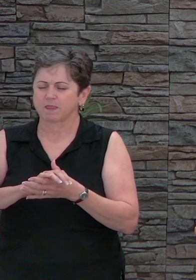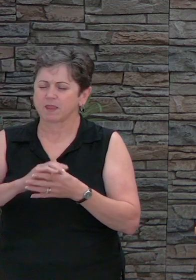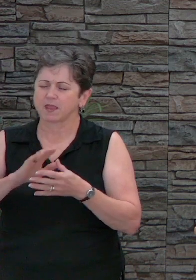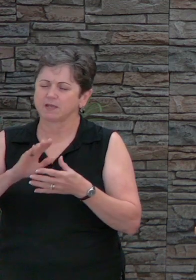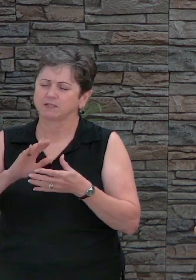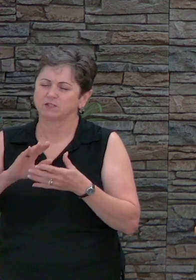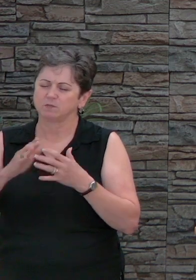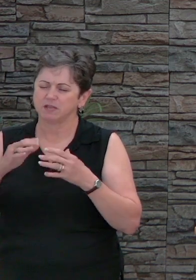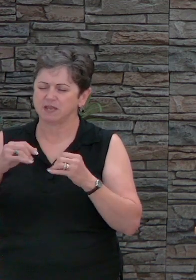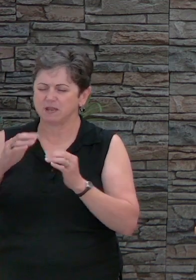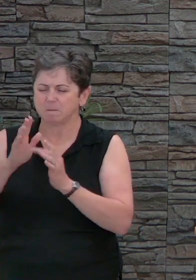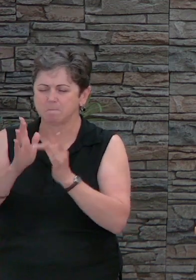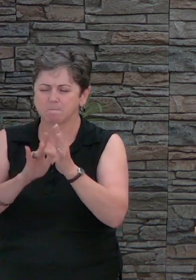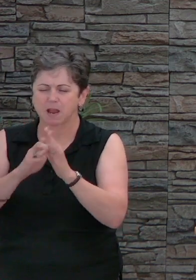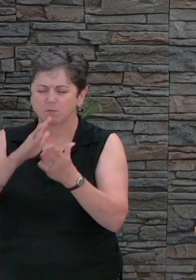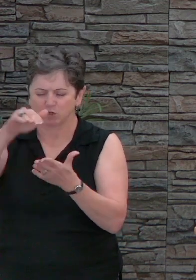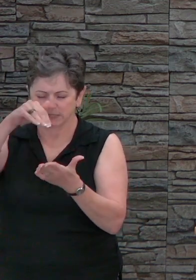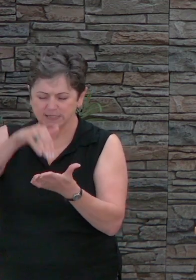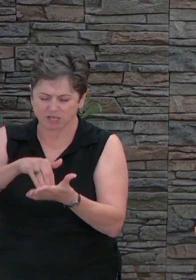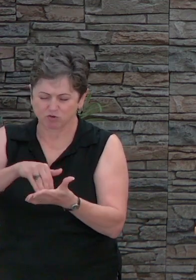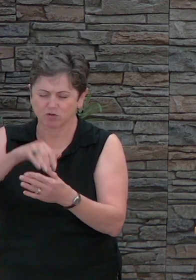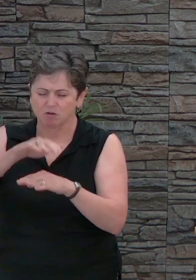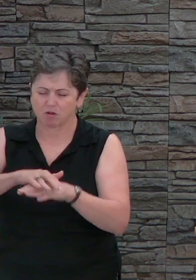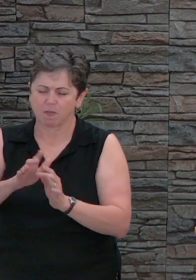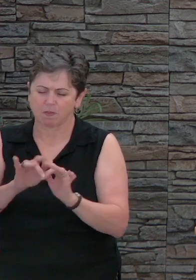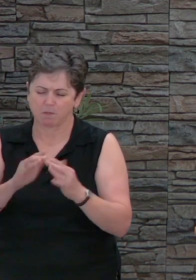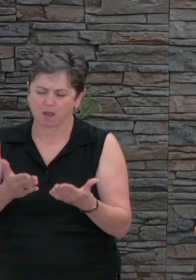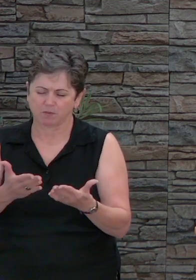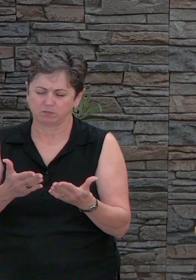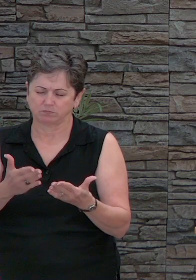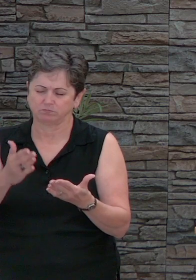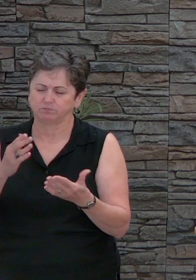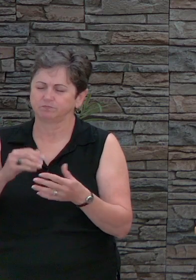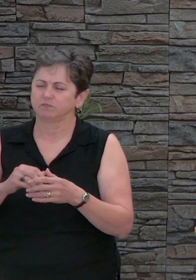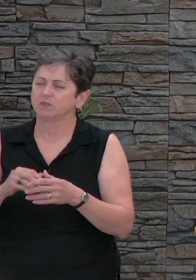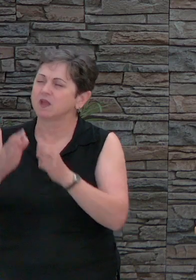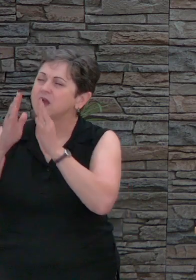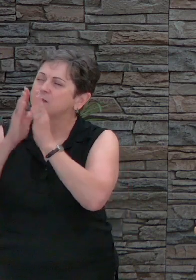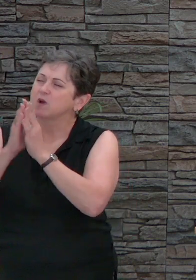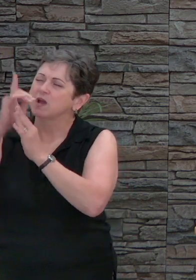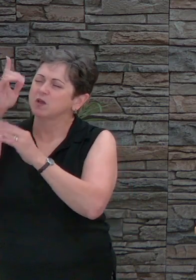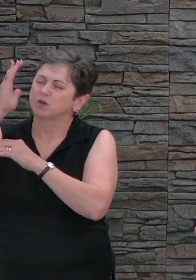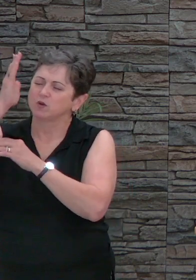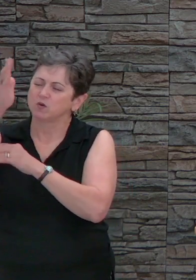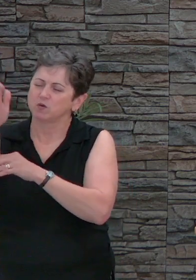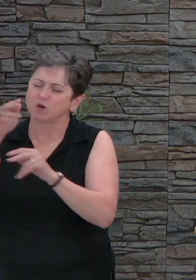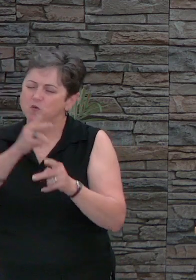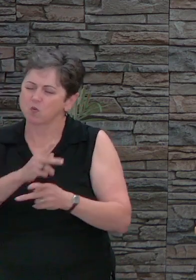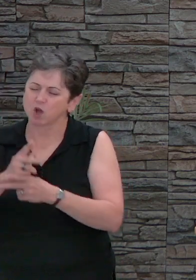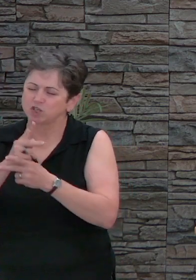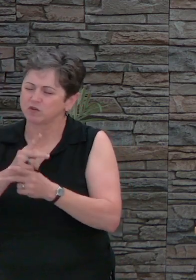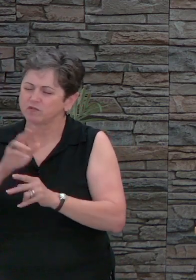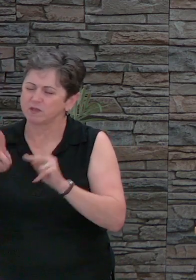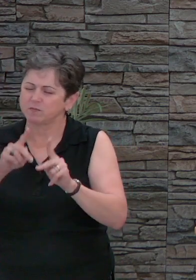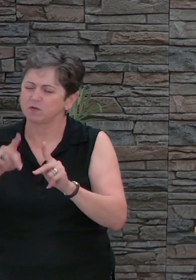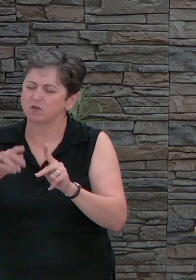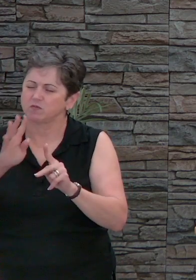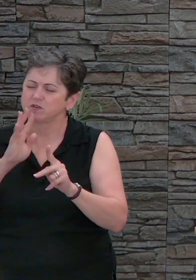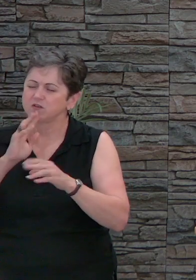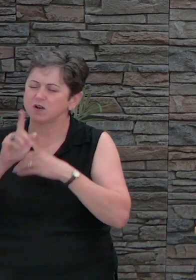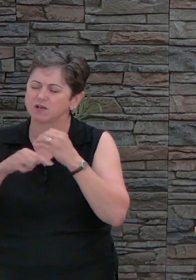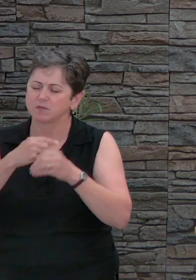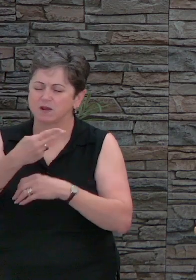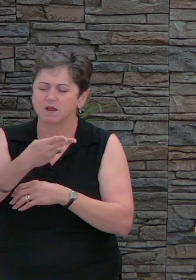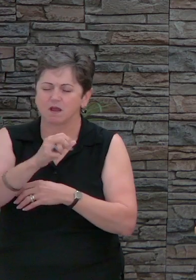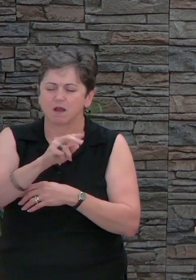be Bible-centered. I just thank you for that. Father, I pray that you will watch over those that we've talked about,